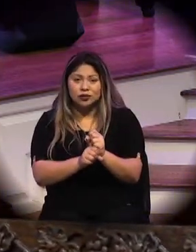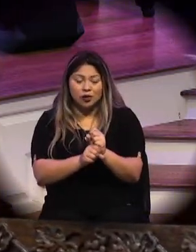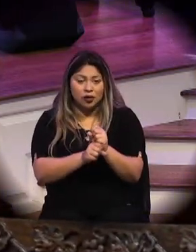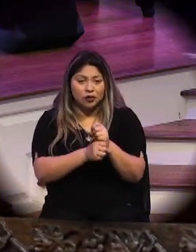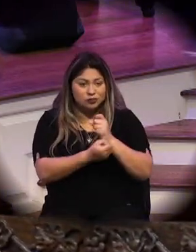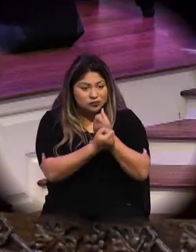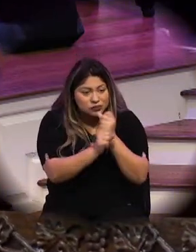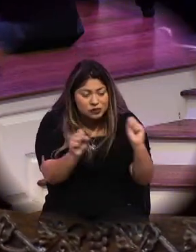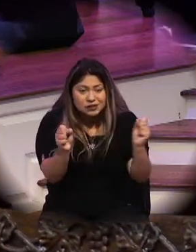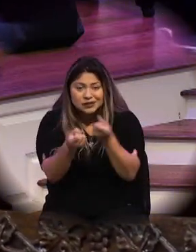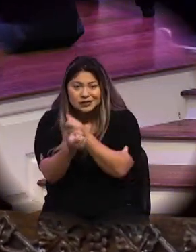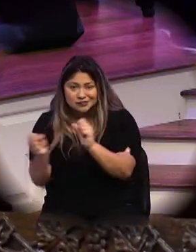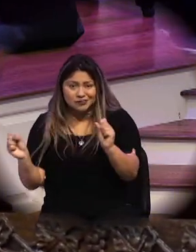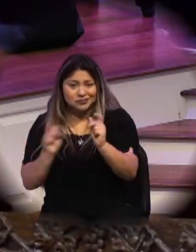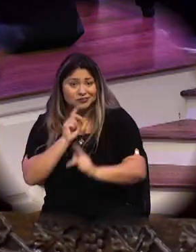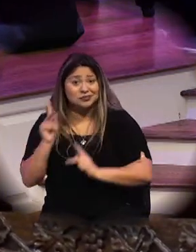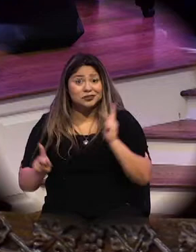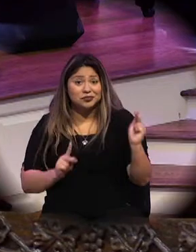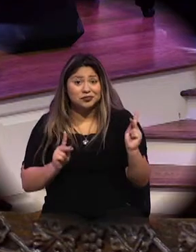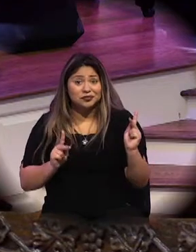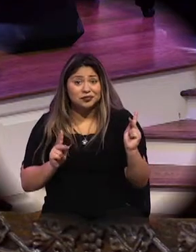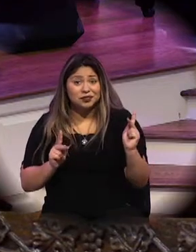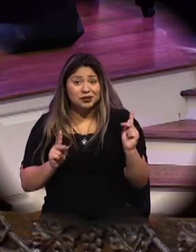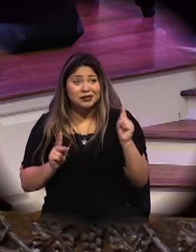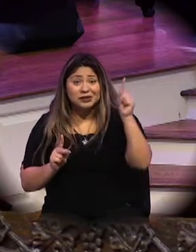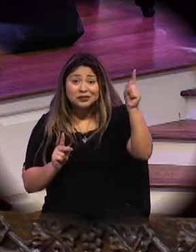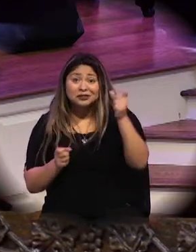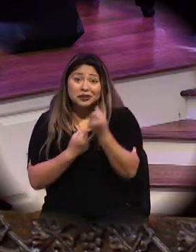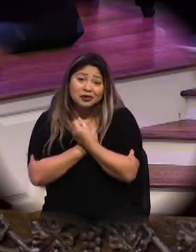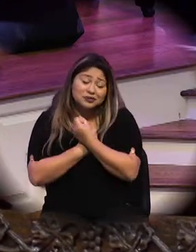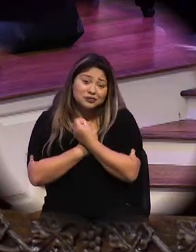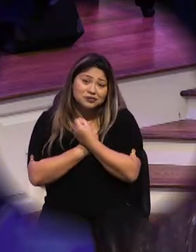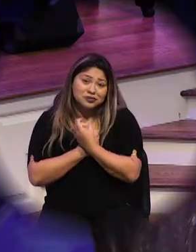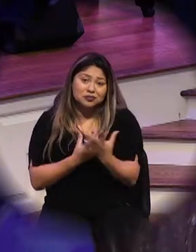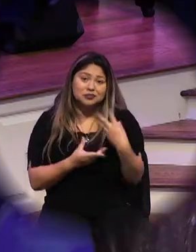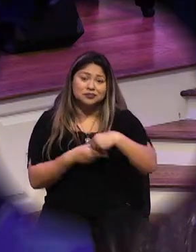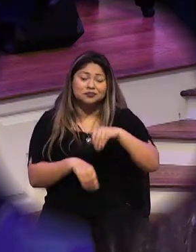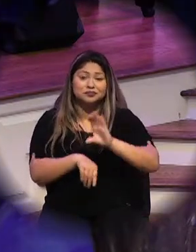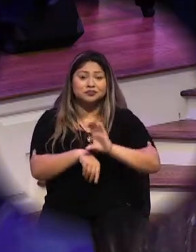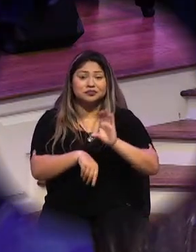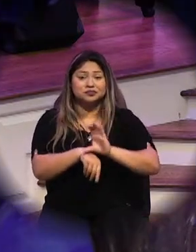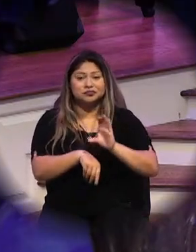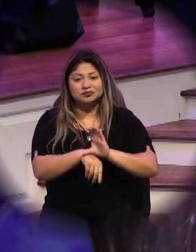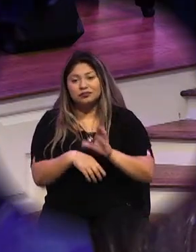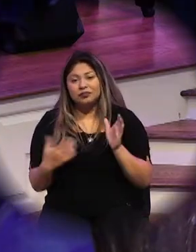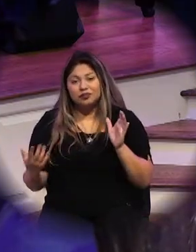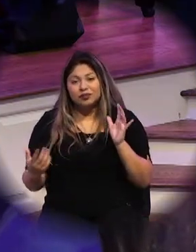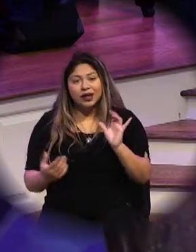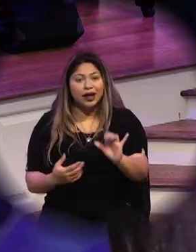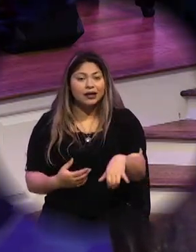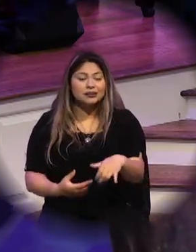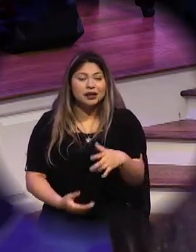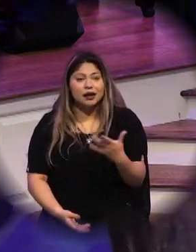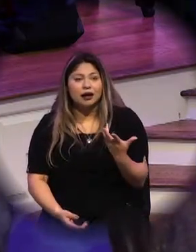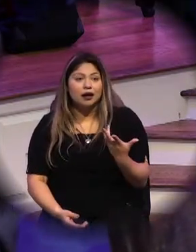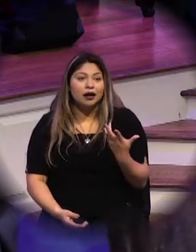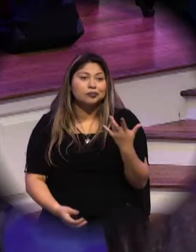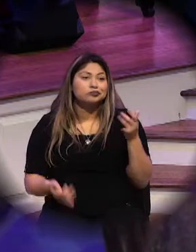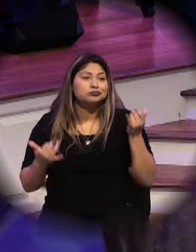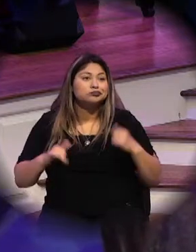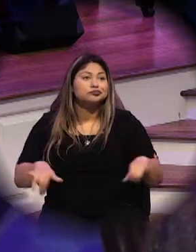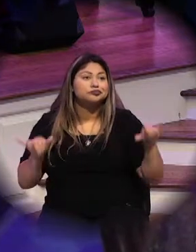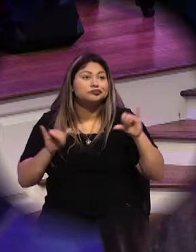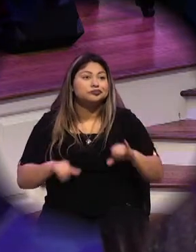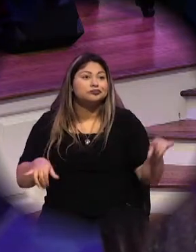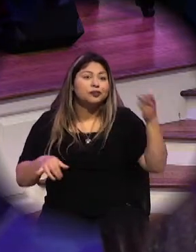and salvation for those that he loves. Within the church, this is almost a cliche, right, to say that God loves us and God